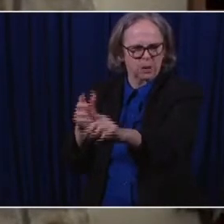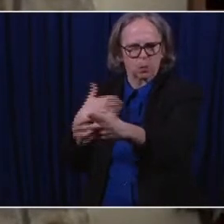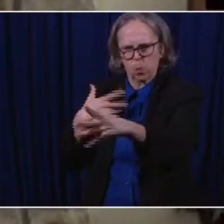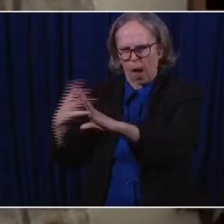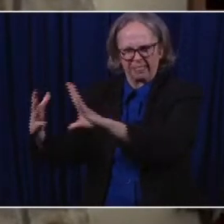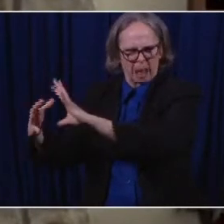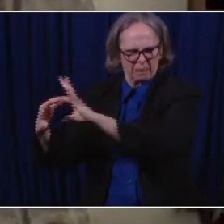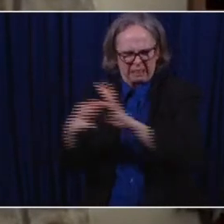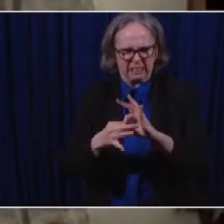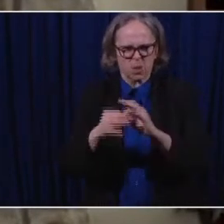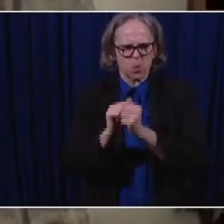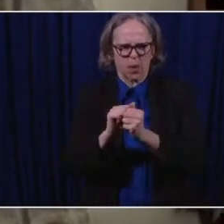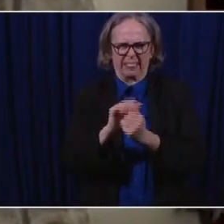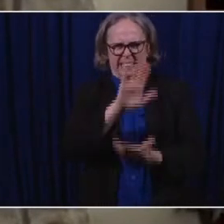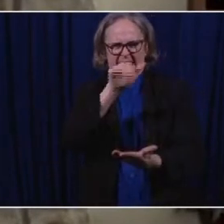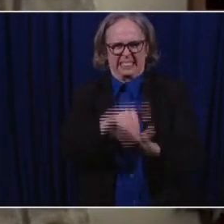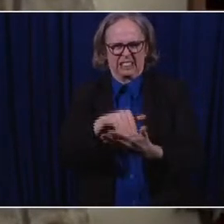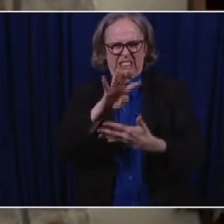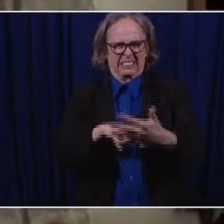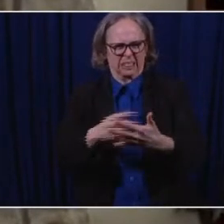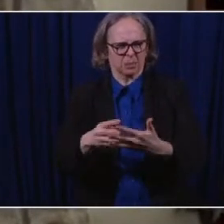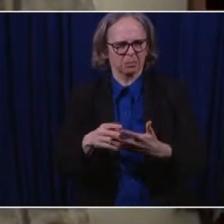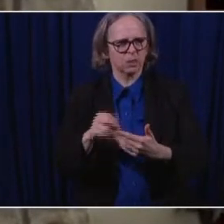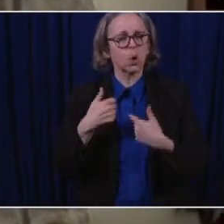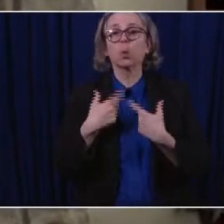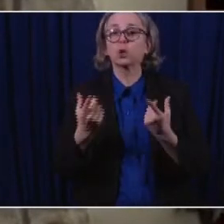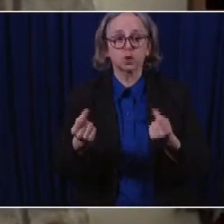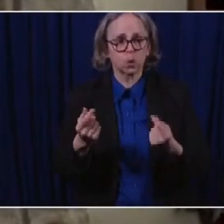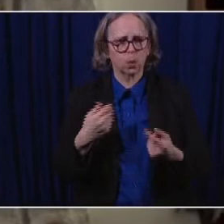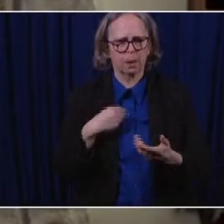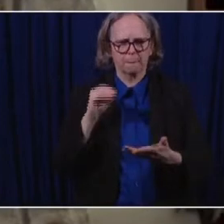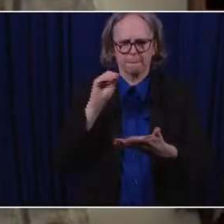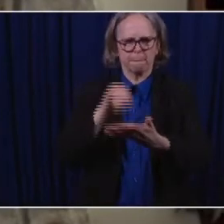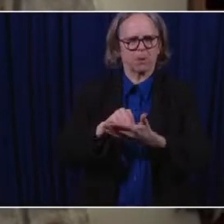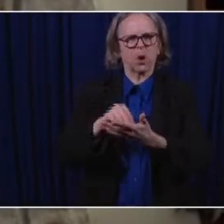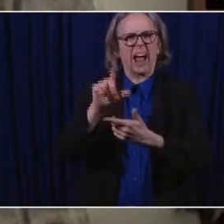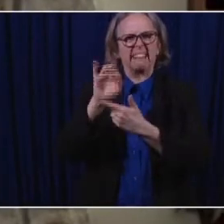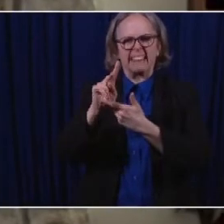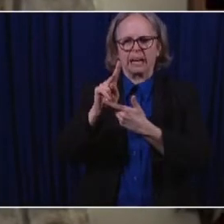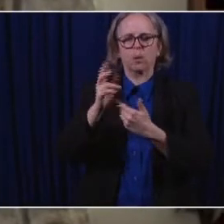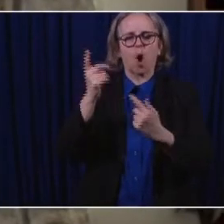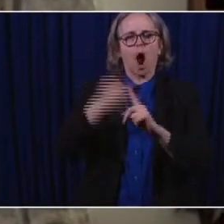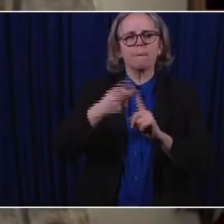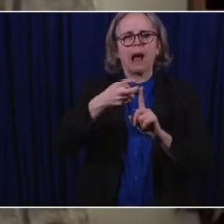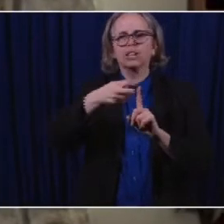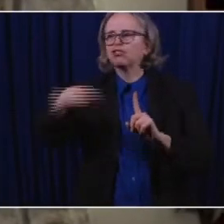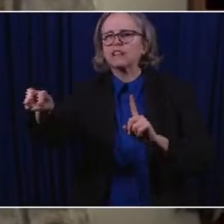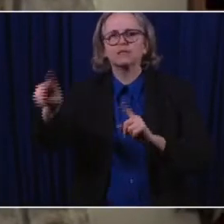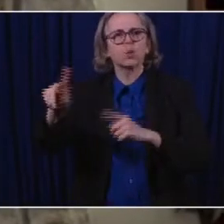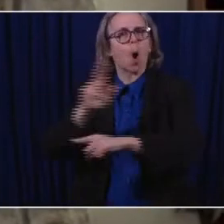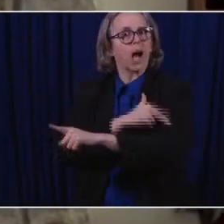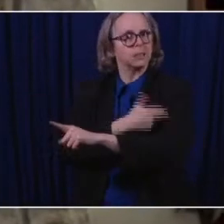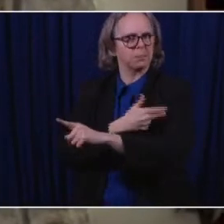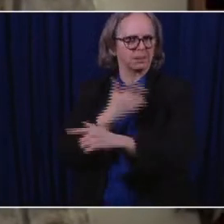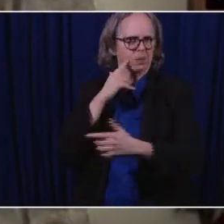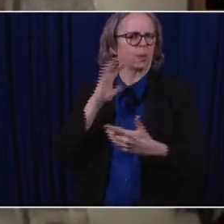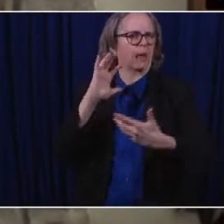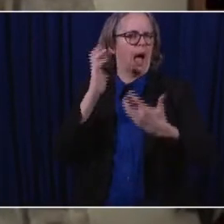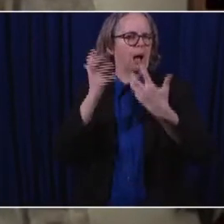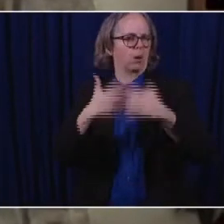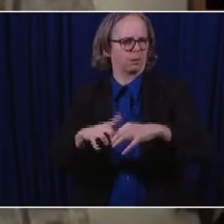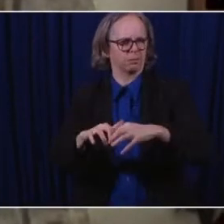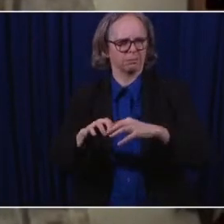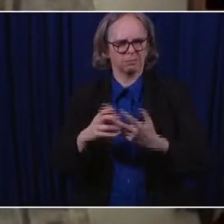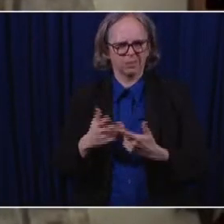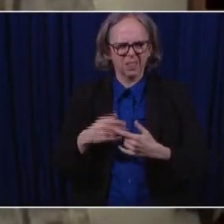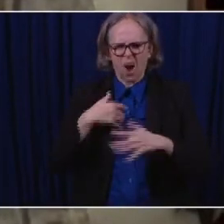navigate from the portal that we're going to establish. You will then just go into their system and